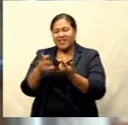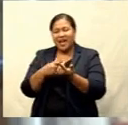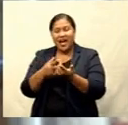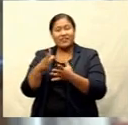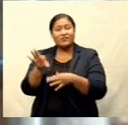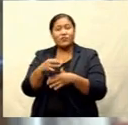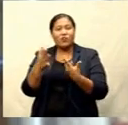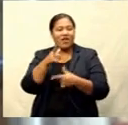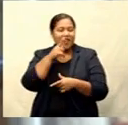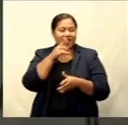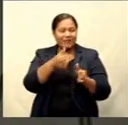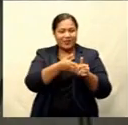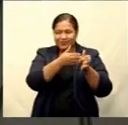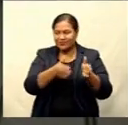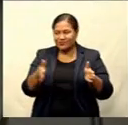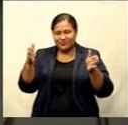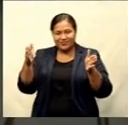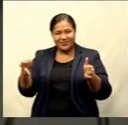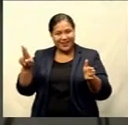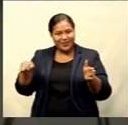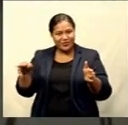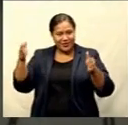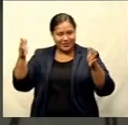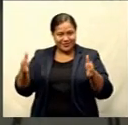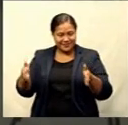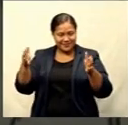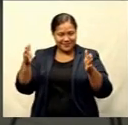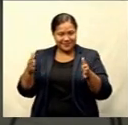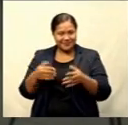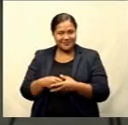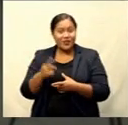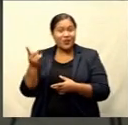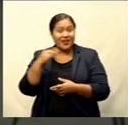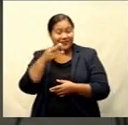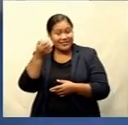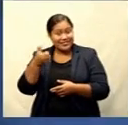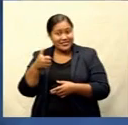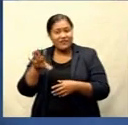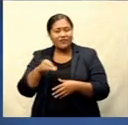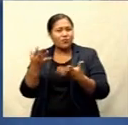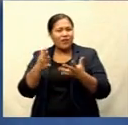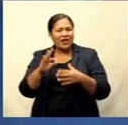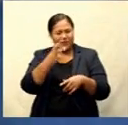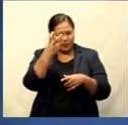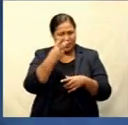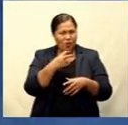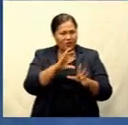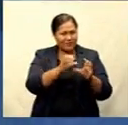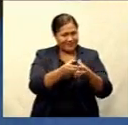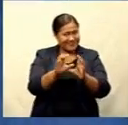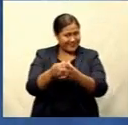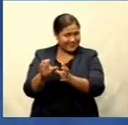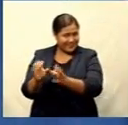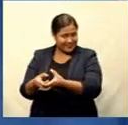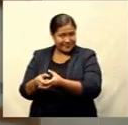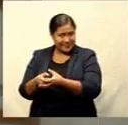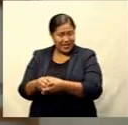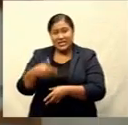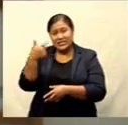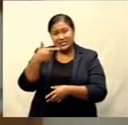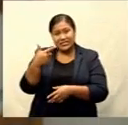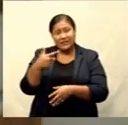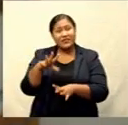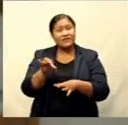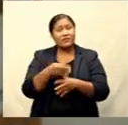the Lami Suva Nosori containment zone. There are 106 from existing areas of interest, with 17 from